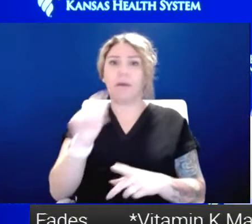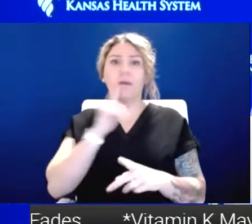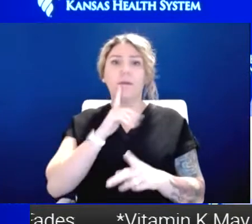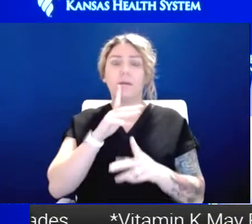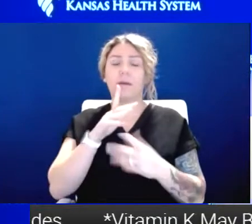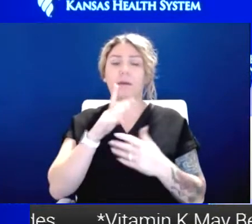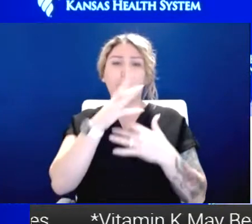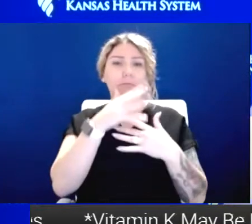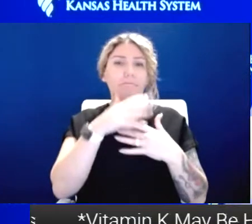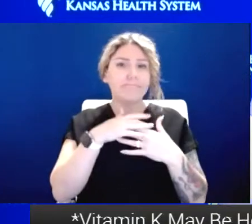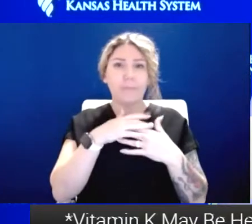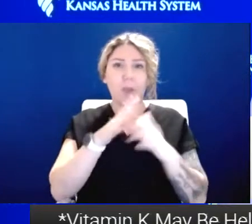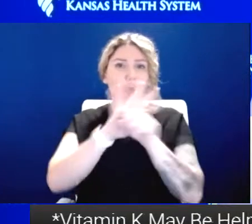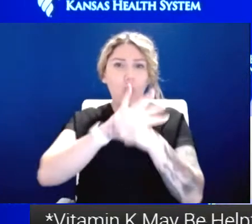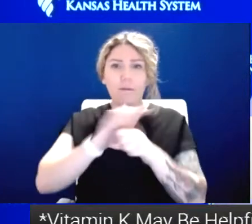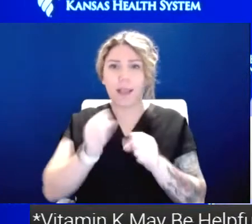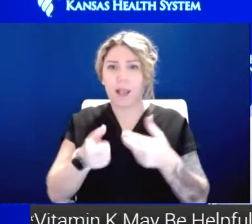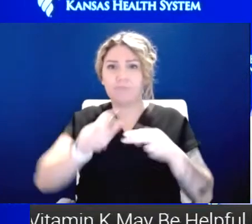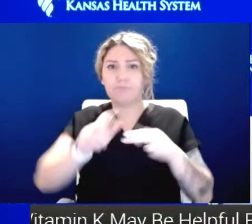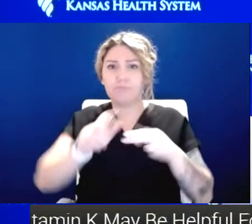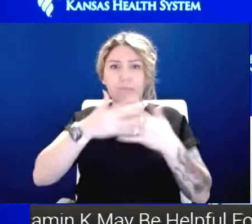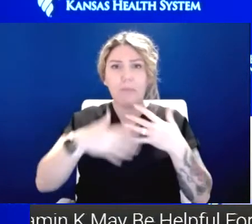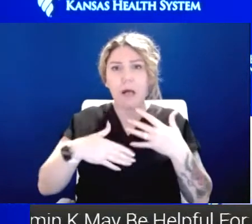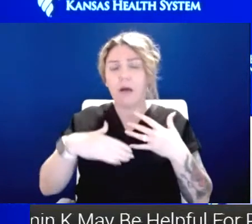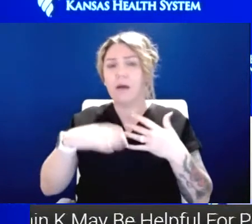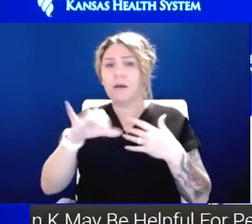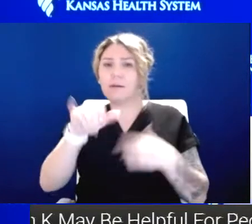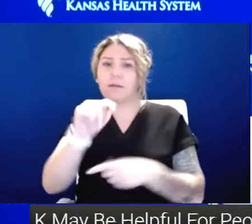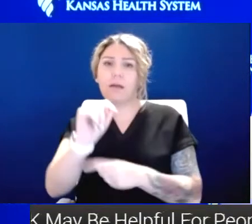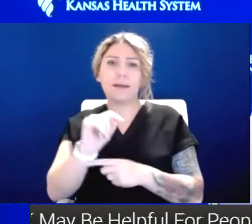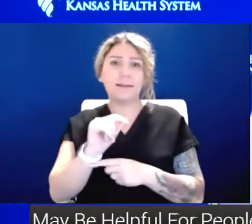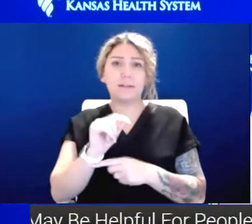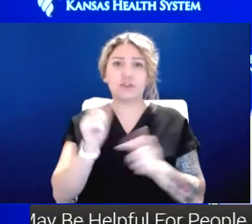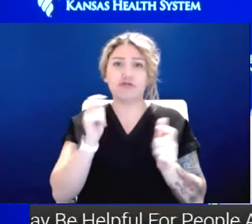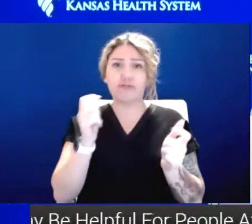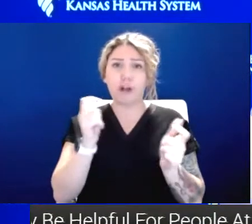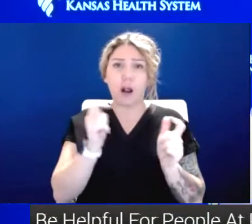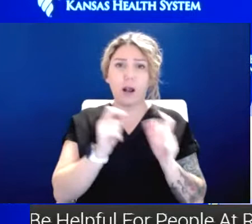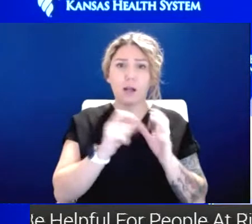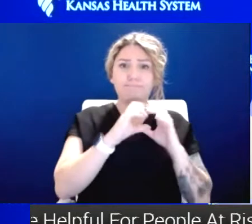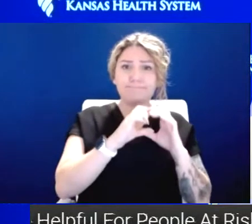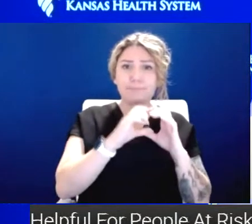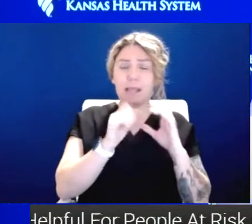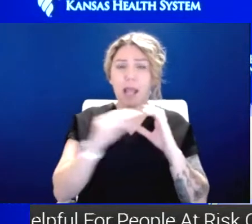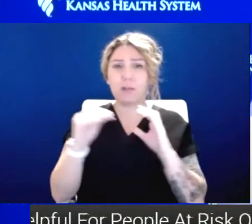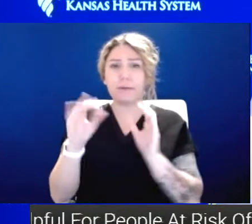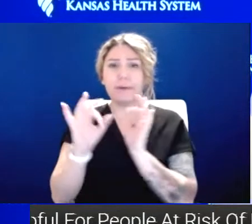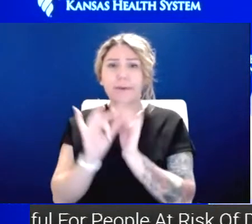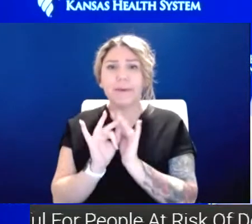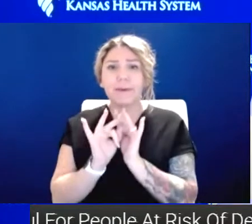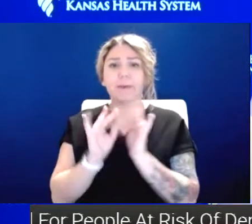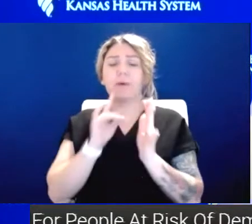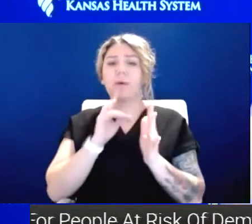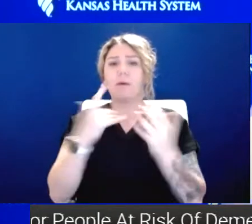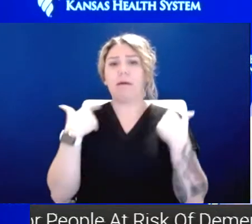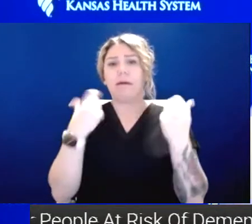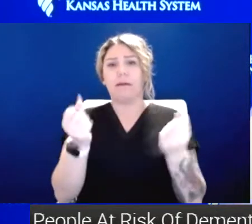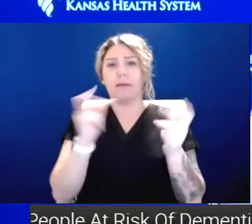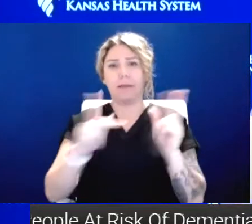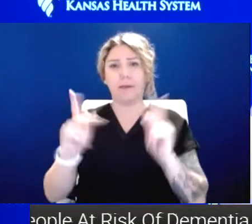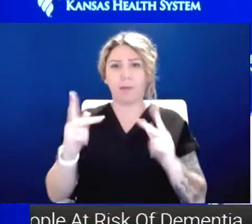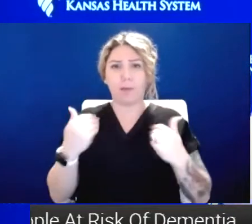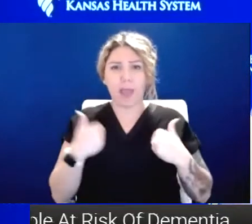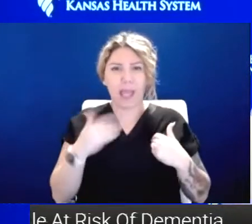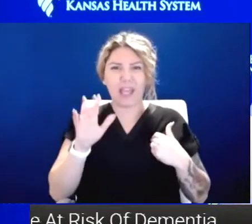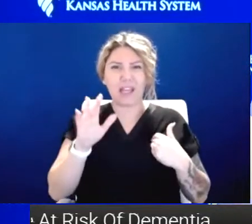of blood clots, both large blood clots and small blood clots. You know, early in the pandemic, we heard of really healthy people who had a bout of